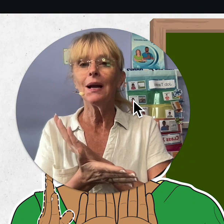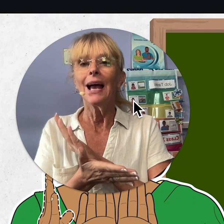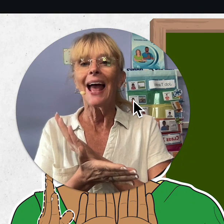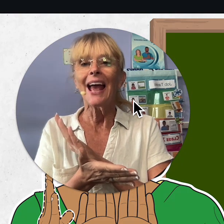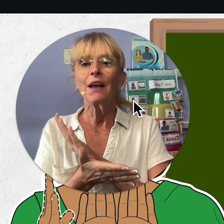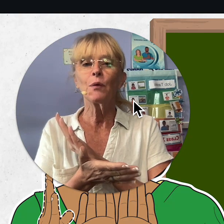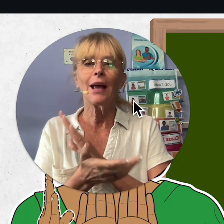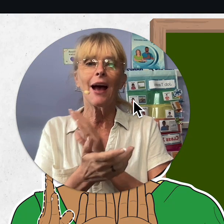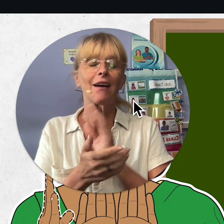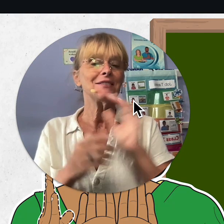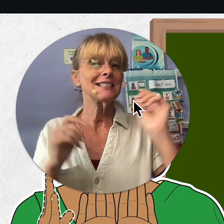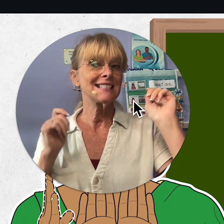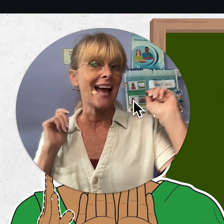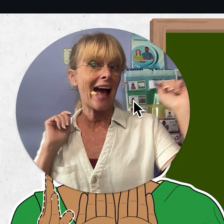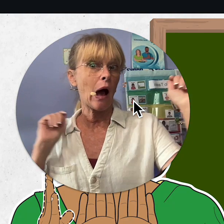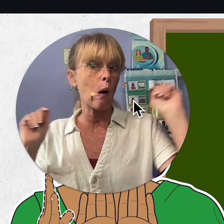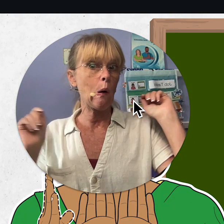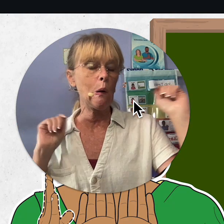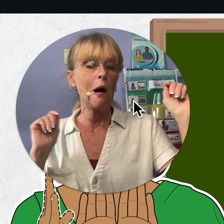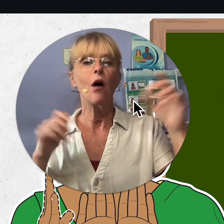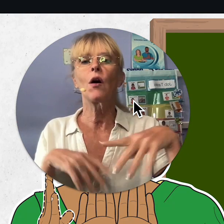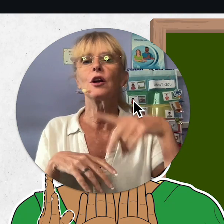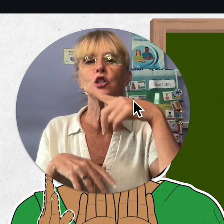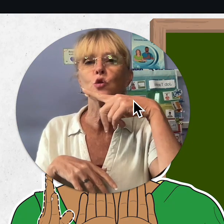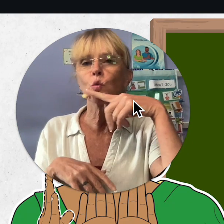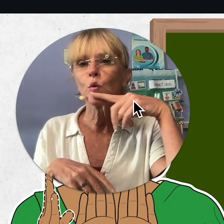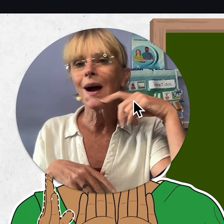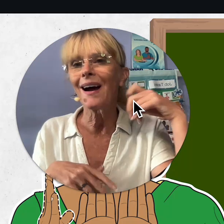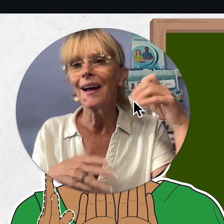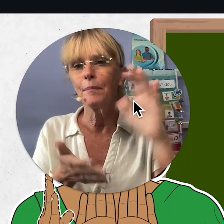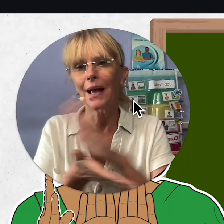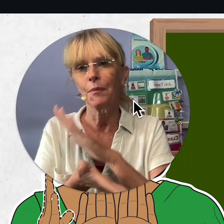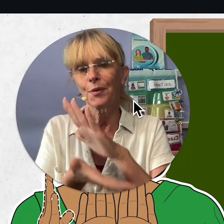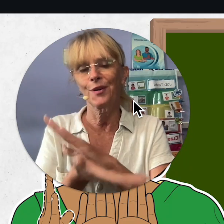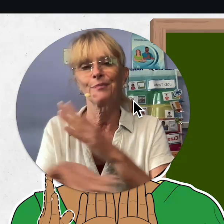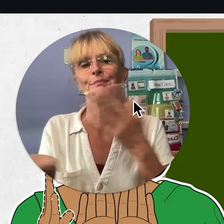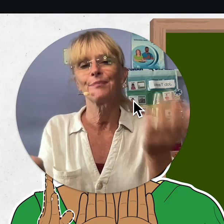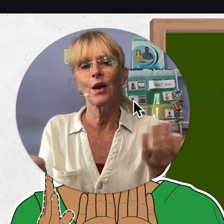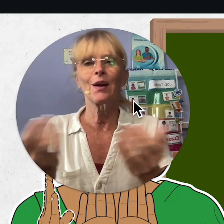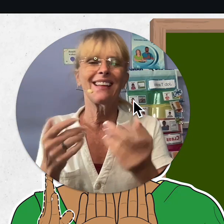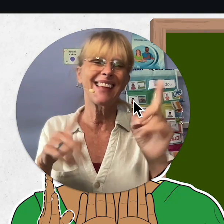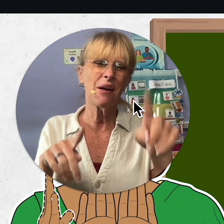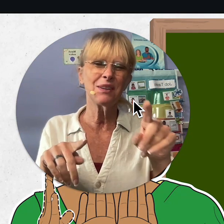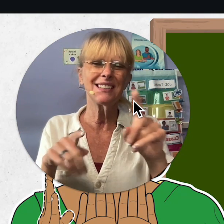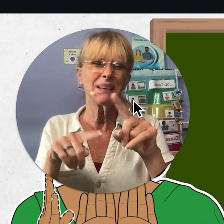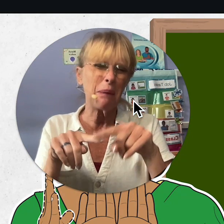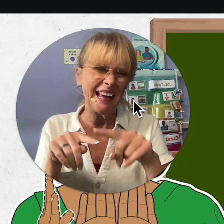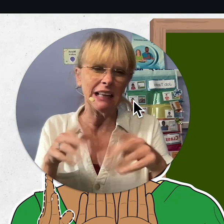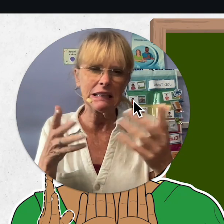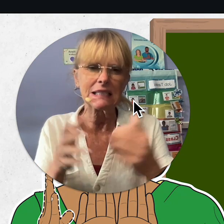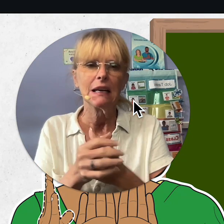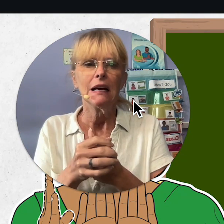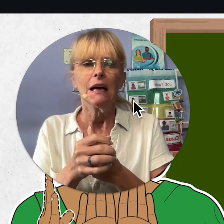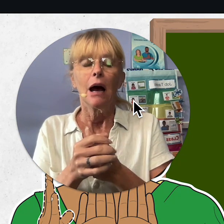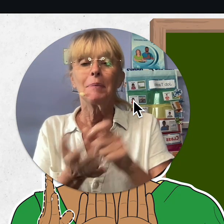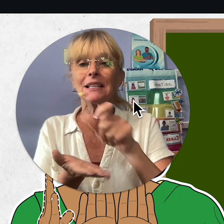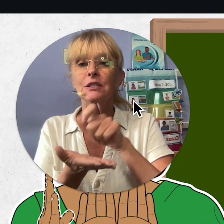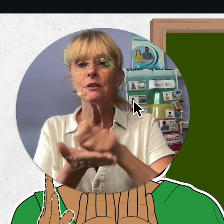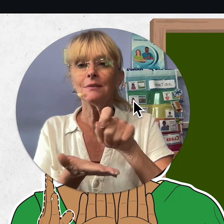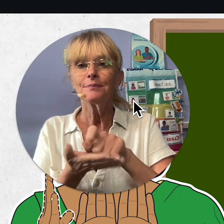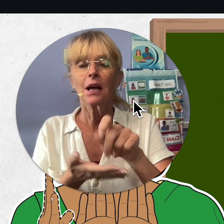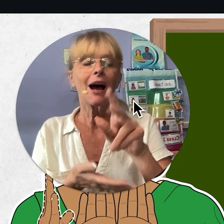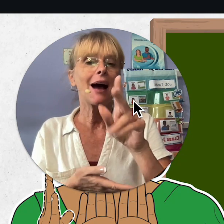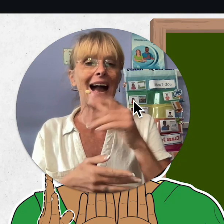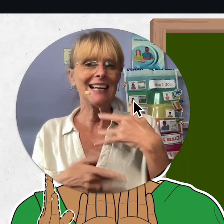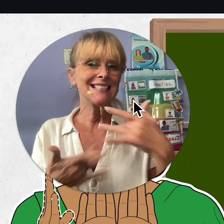Paper, and we have towel or dry paper. Okay, that one depends.